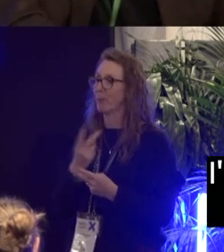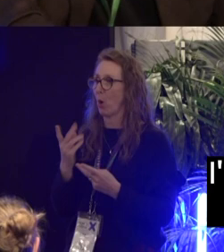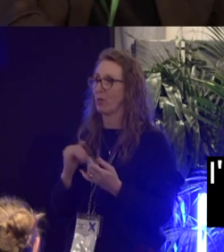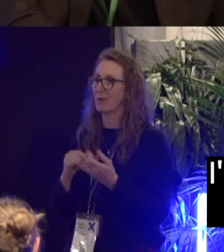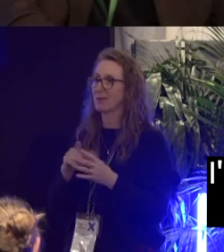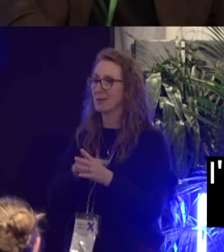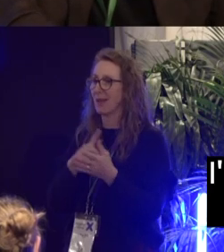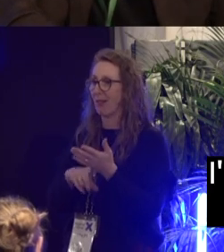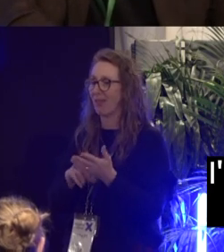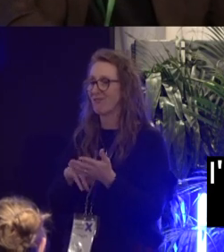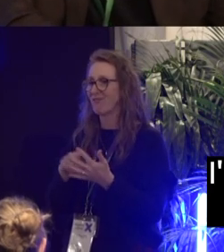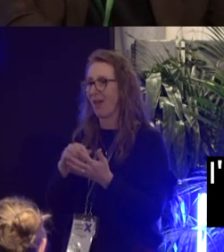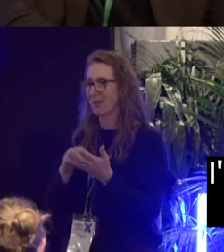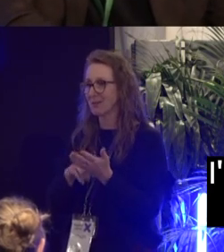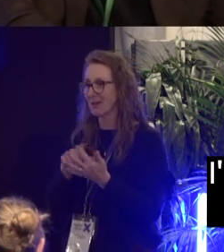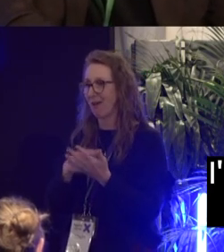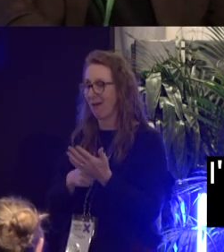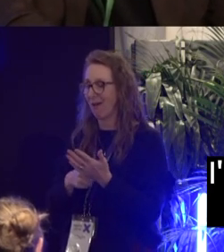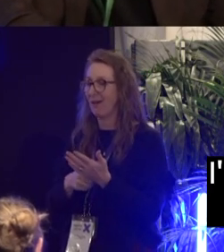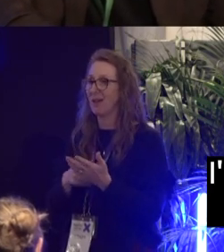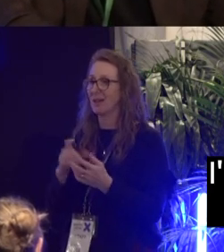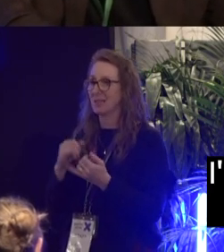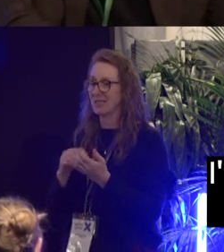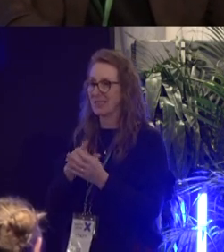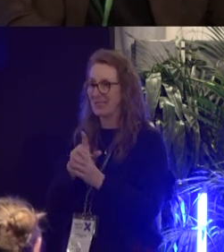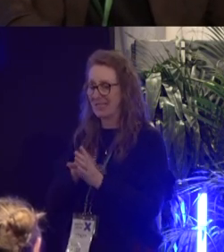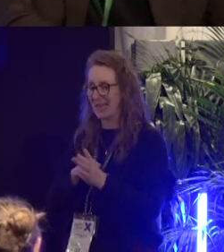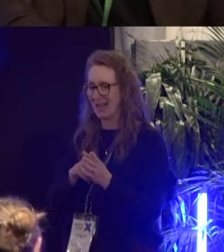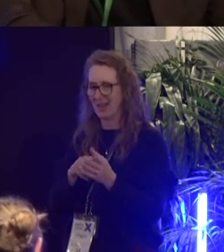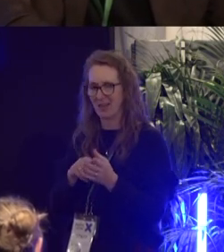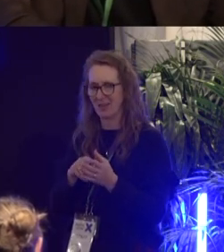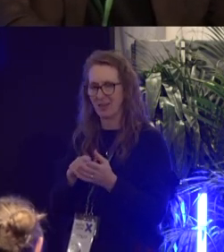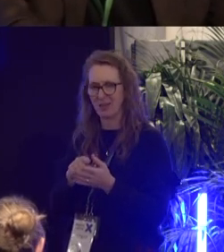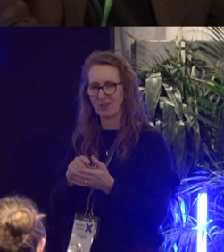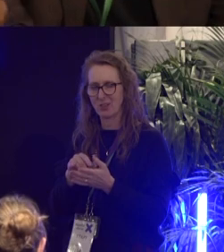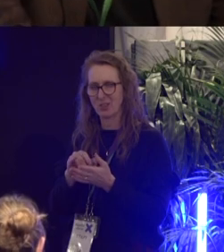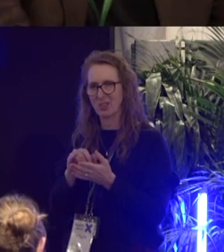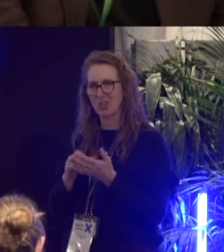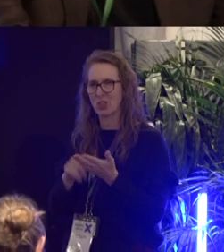films, I'm sorry. Judge Dredd and Demolition Man. And like, sort of like,